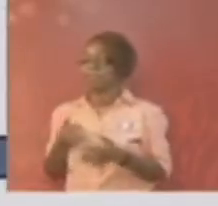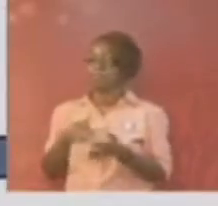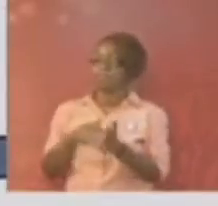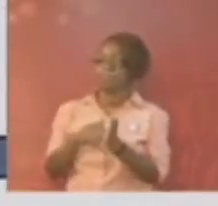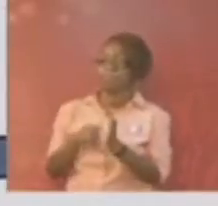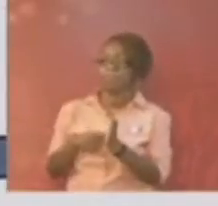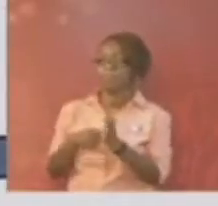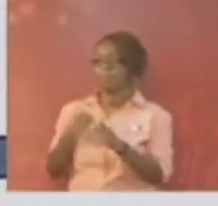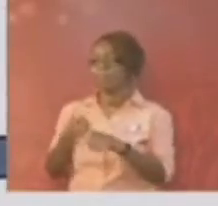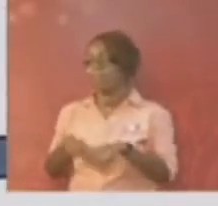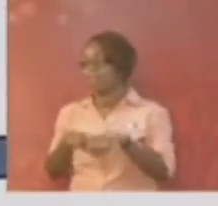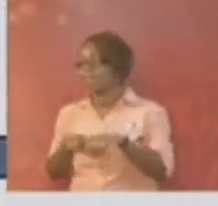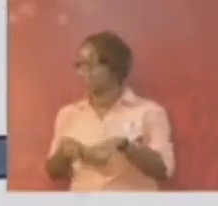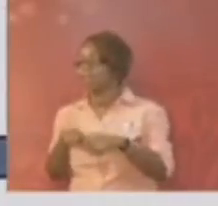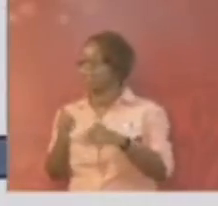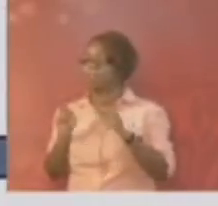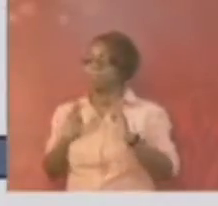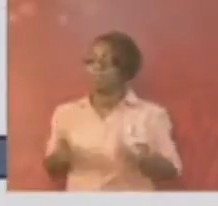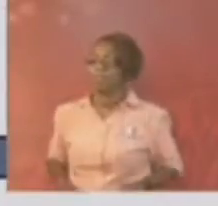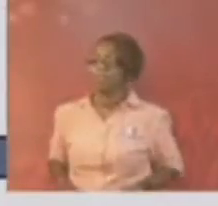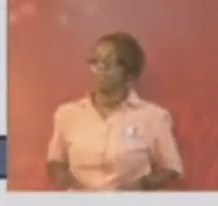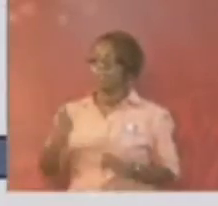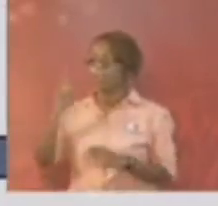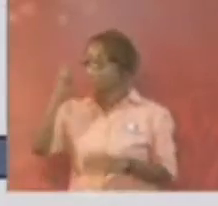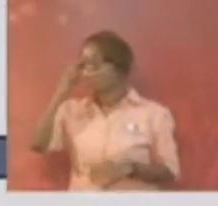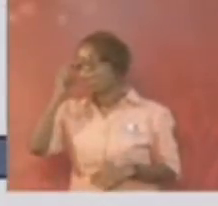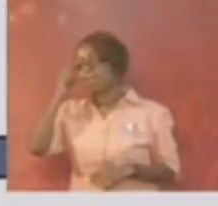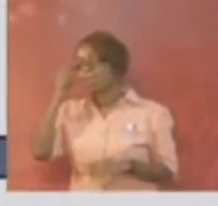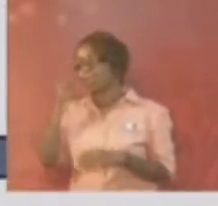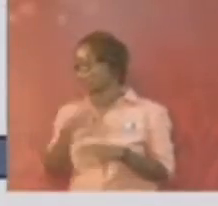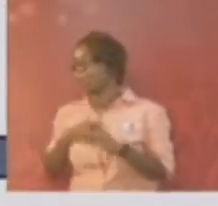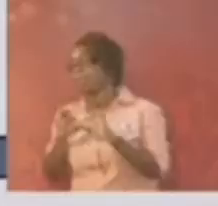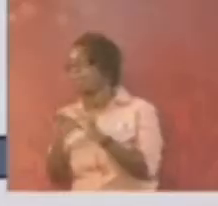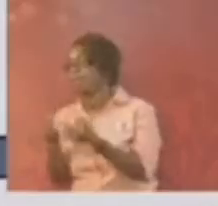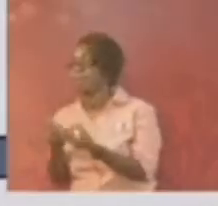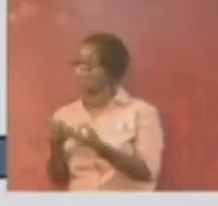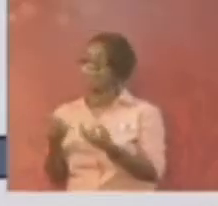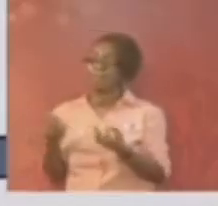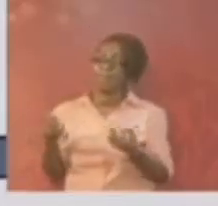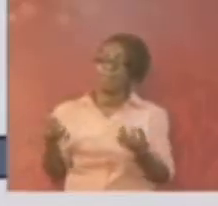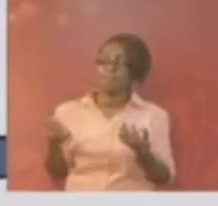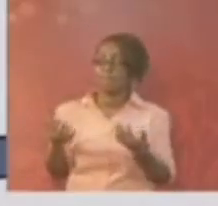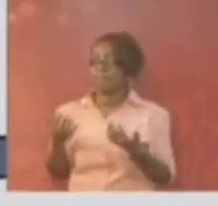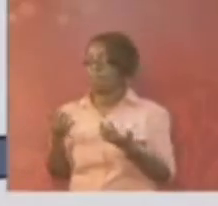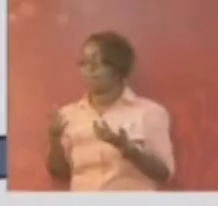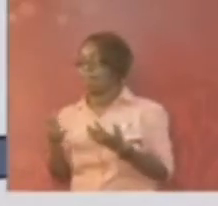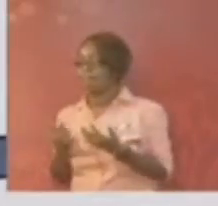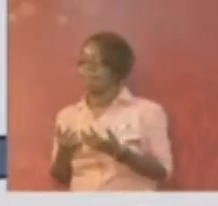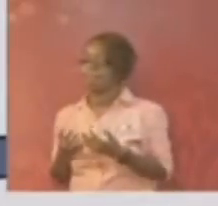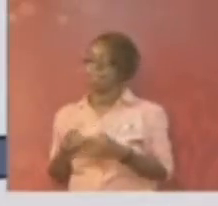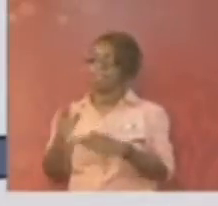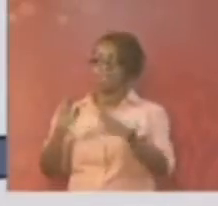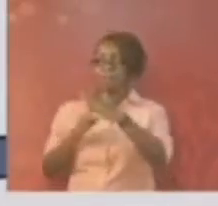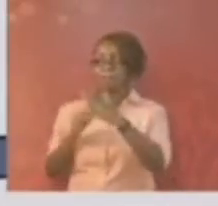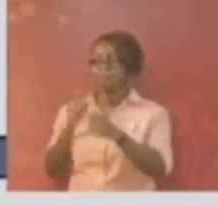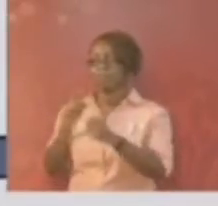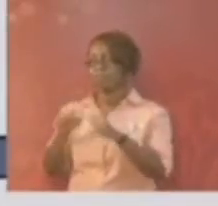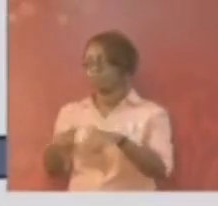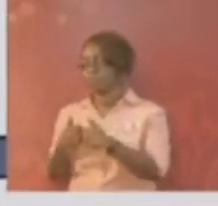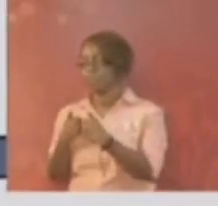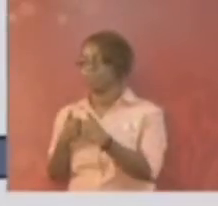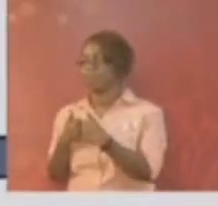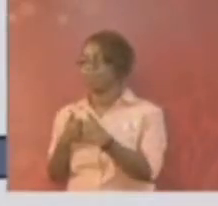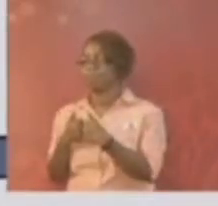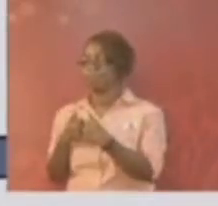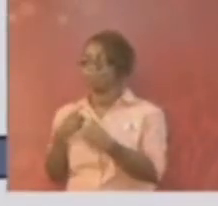both physically and psychosocially, are quite profound, has also emerged as a major issue. Again, we've attempted